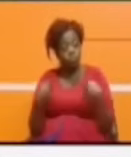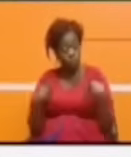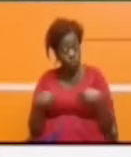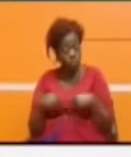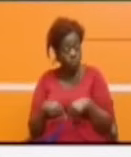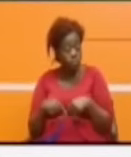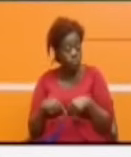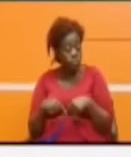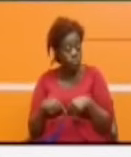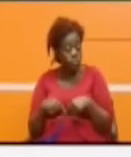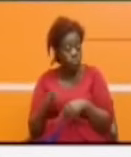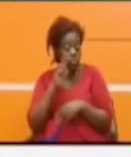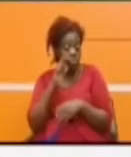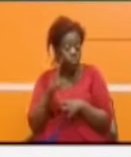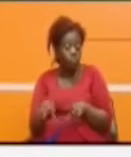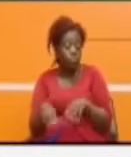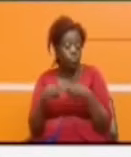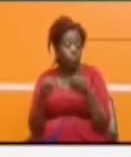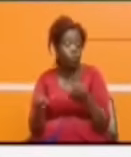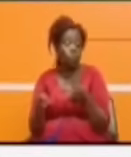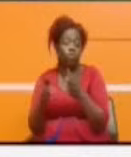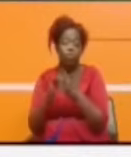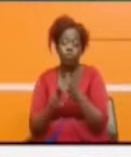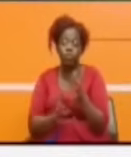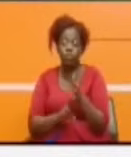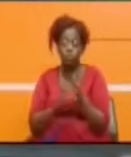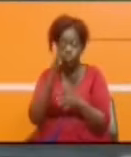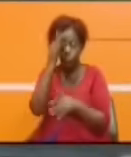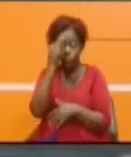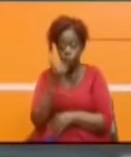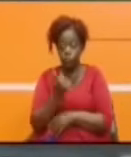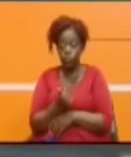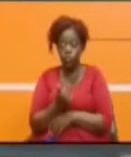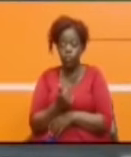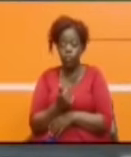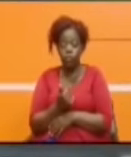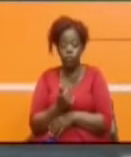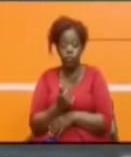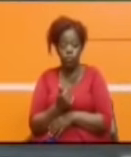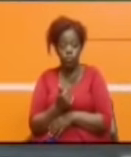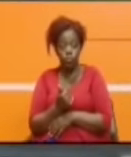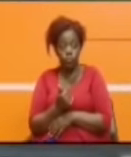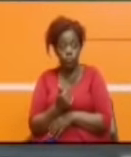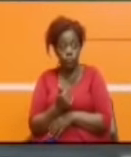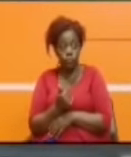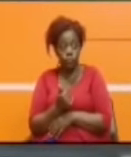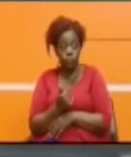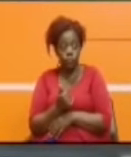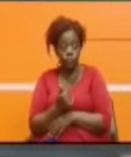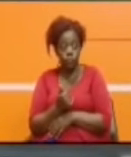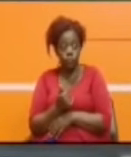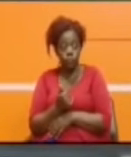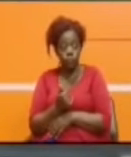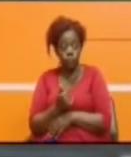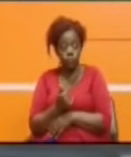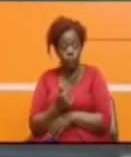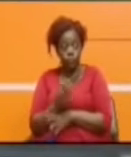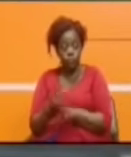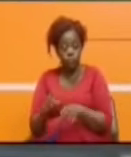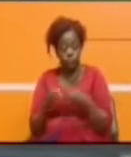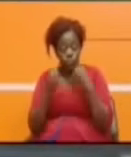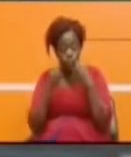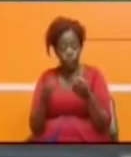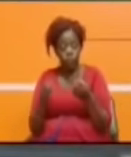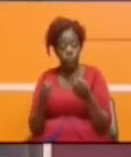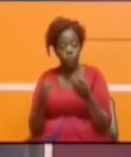to give you a report so that you direct the relevant